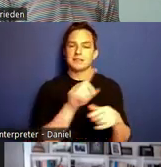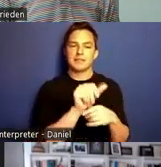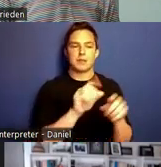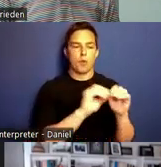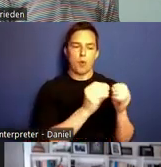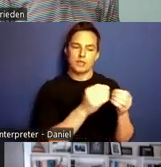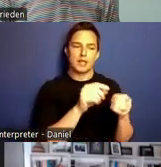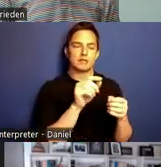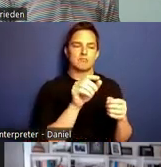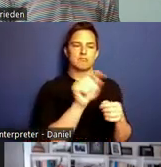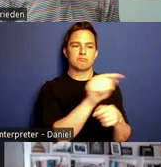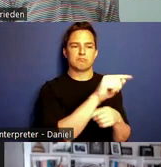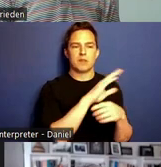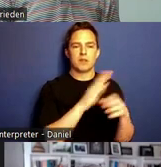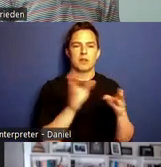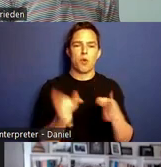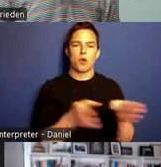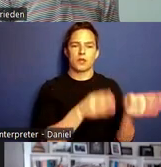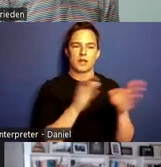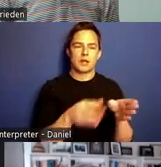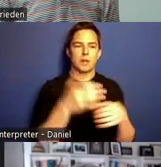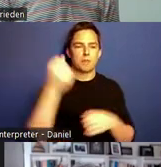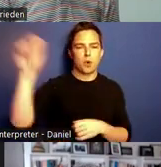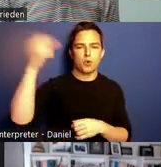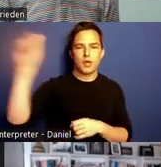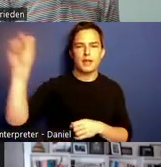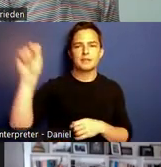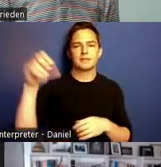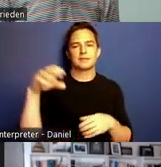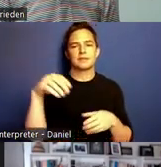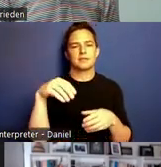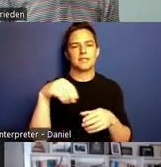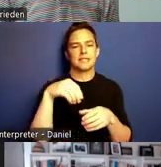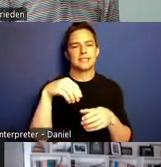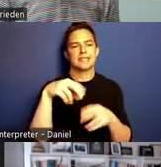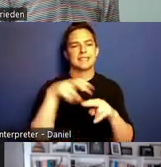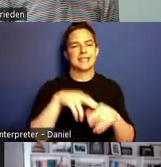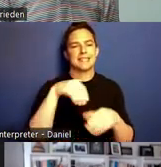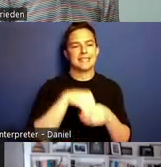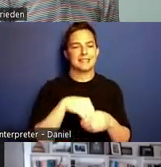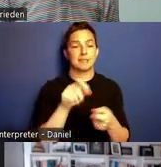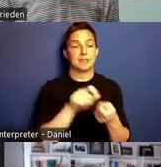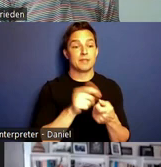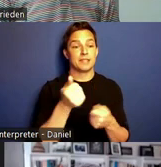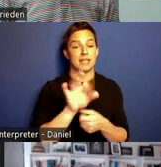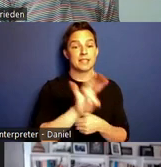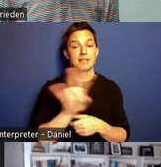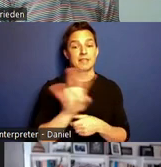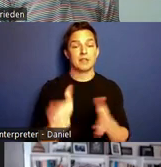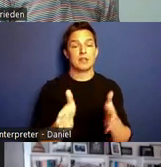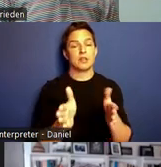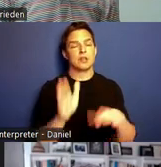organizations around the country organized protests and sit-ins, specifically 1977, calling for the regs to be